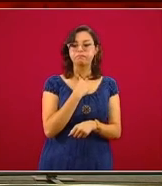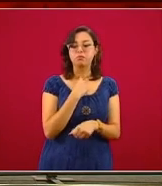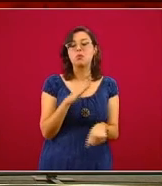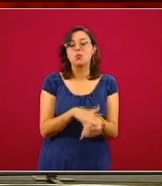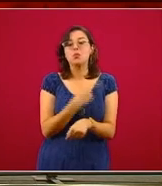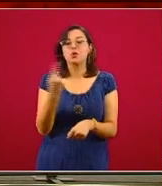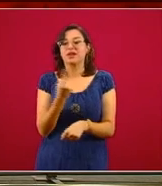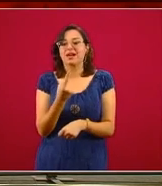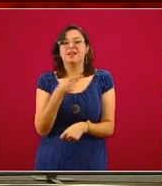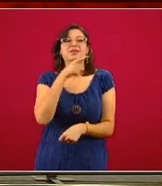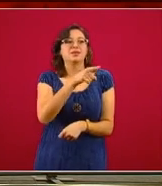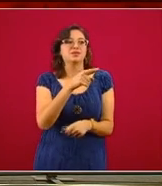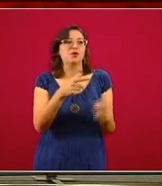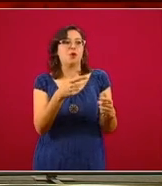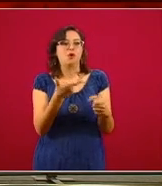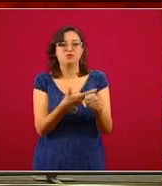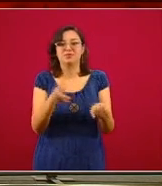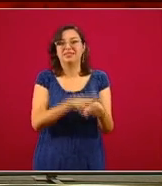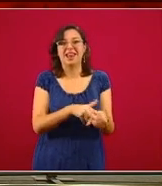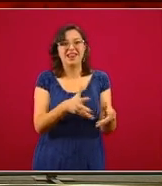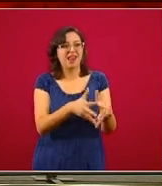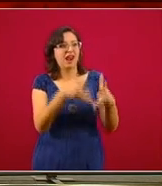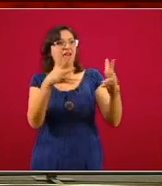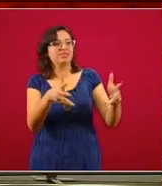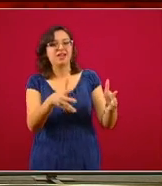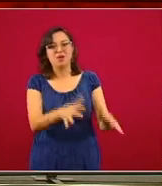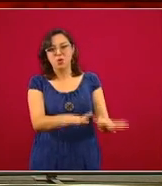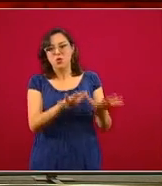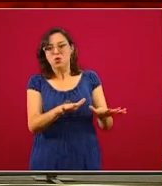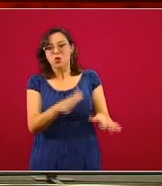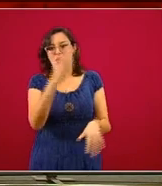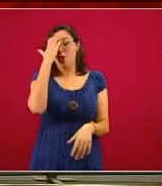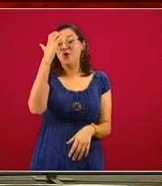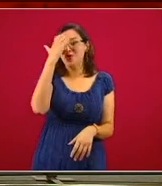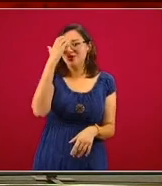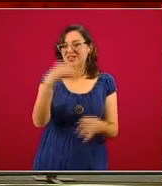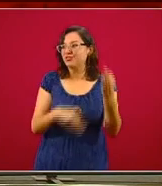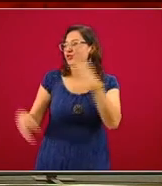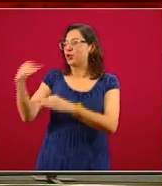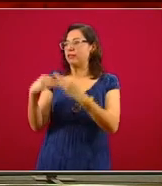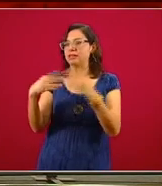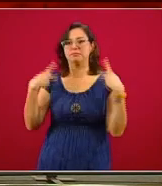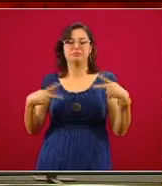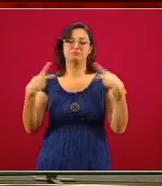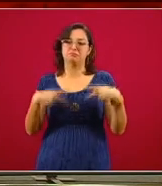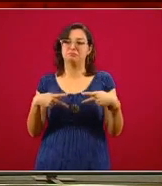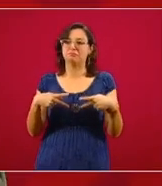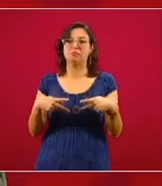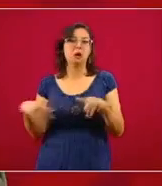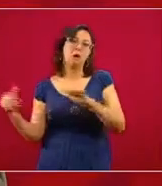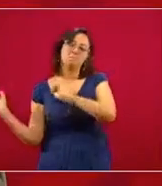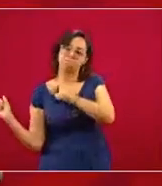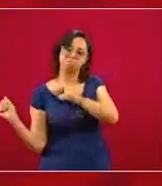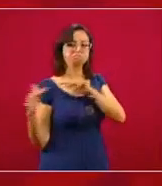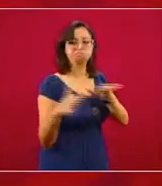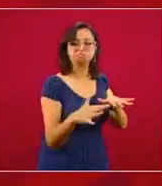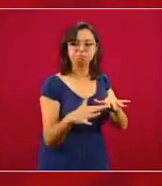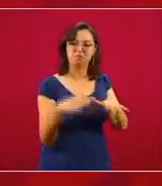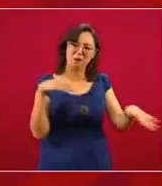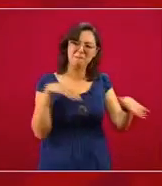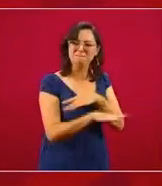capacity because of their prestige and importance. And that meant there were so many people who were going there. They went